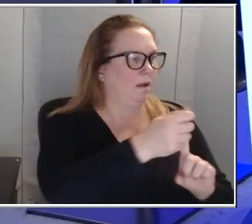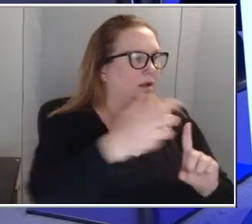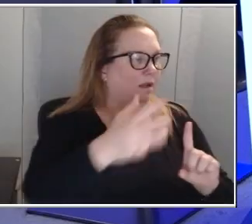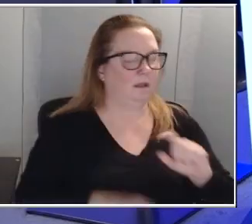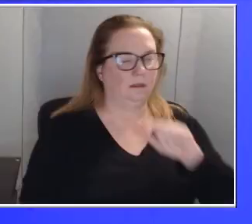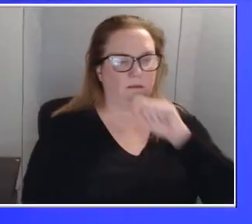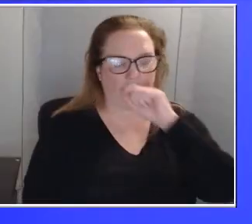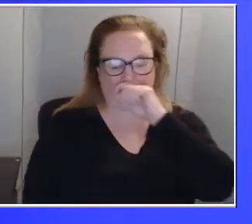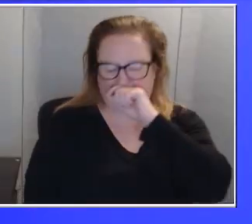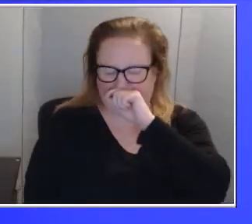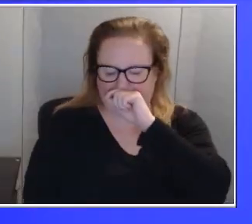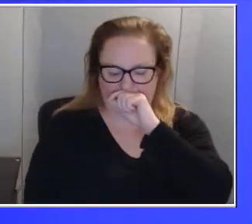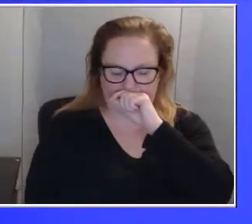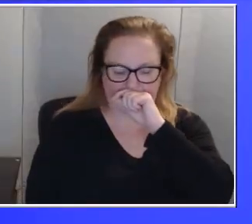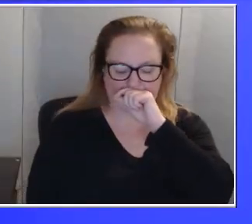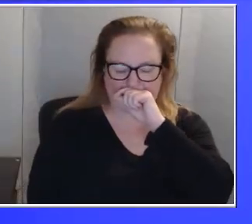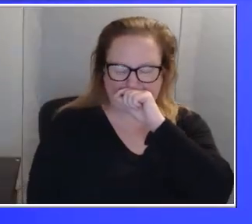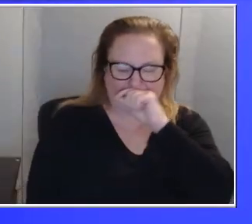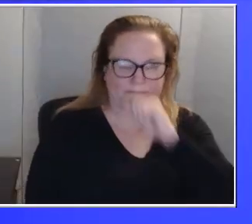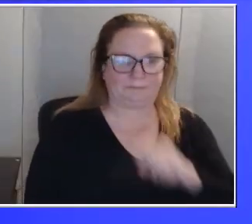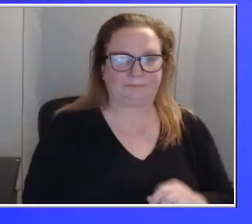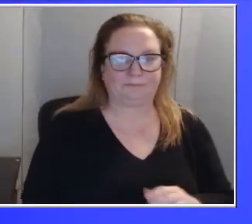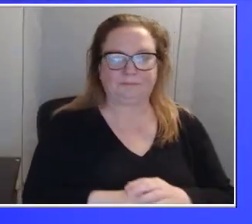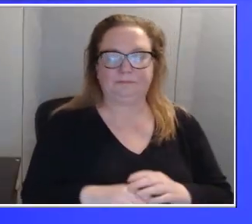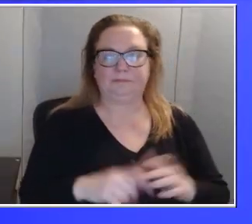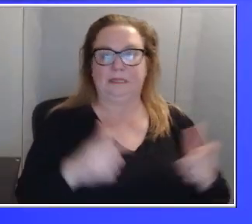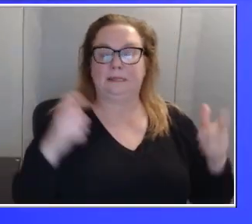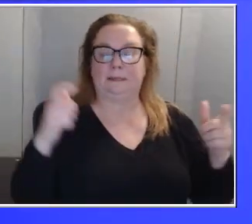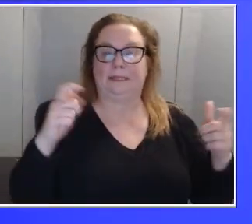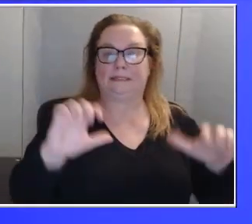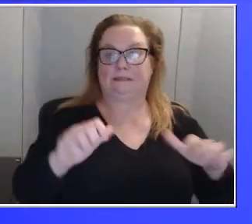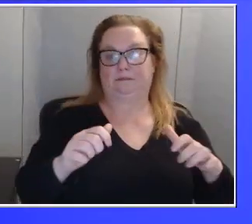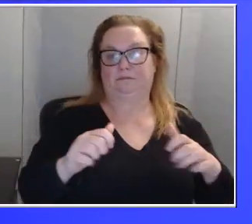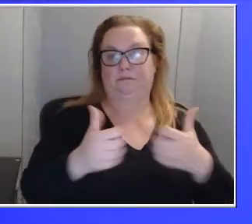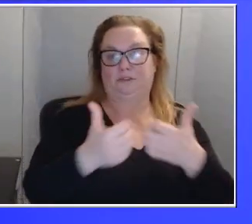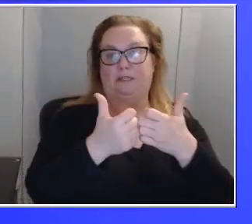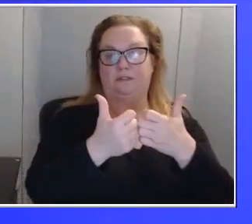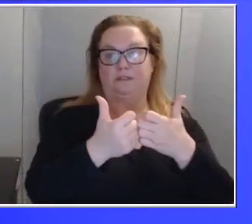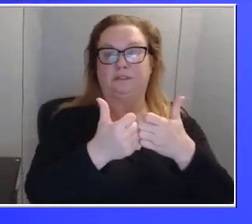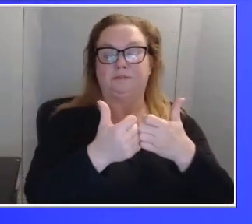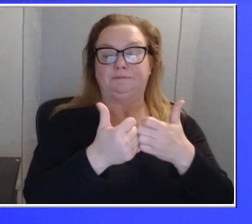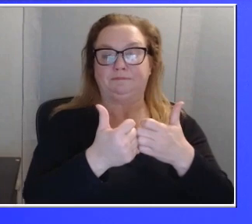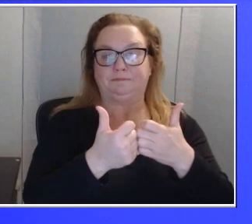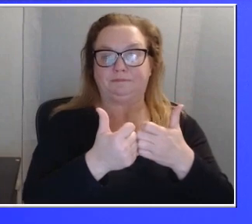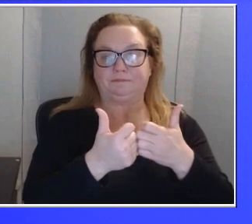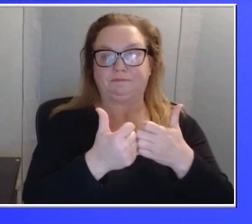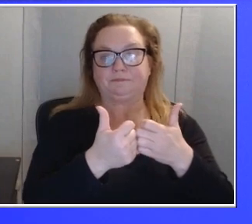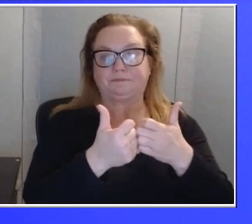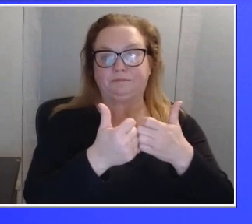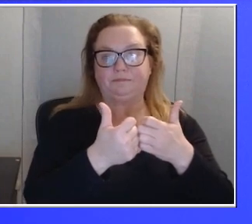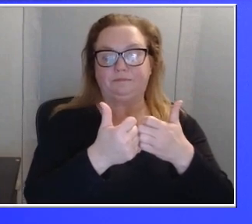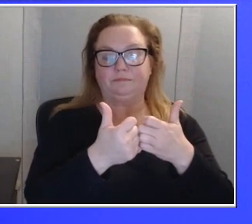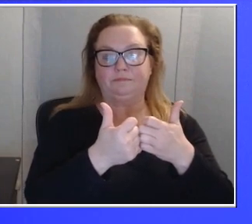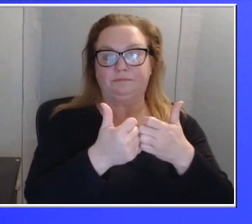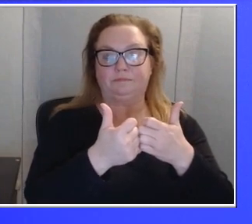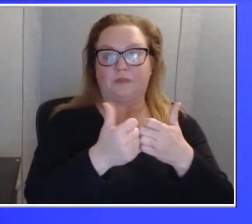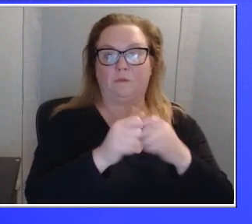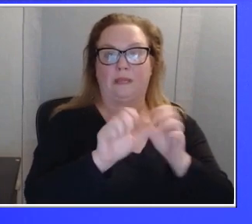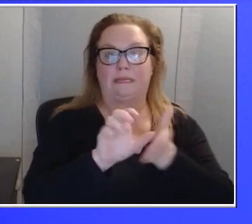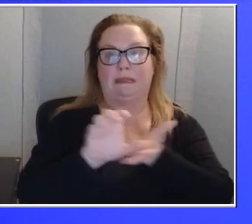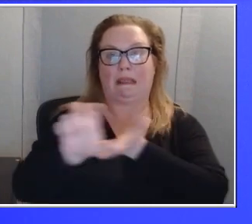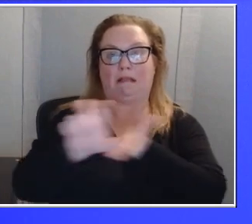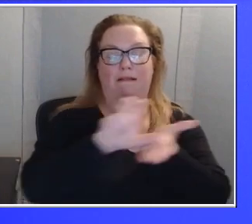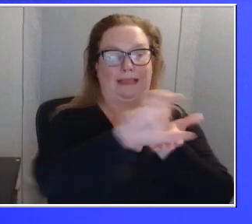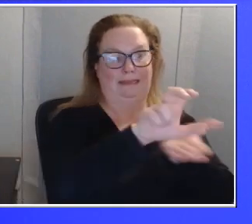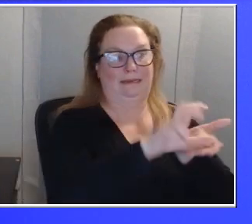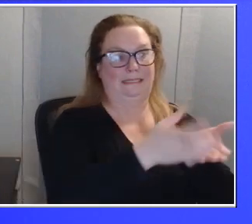Yes, I mean, I think the biggest and toughest decisions were around how we had to allocate a limited